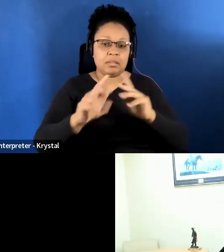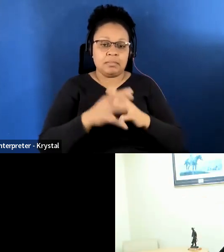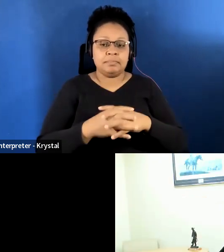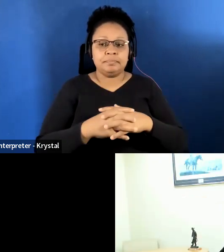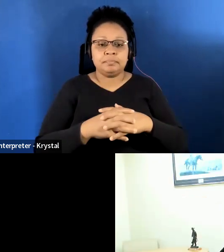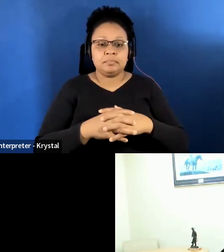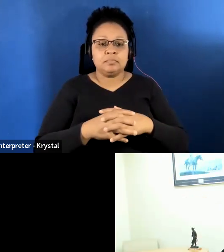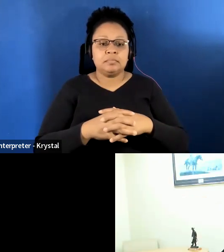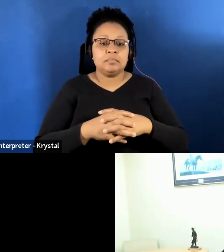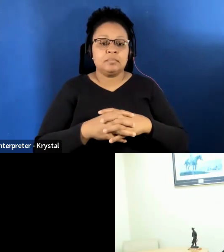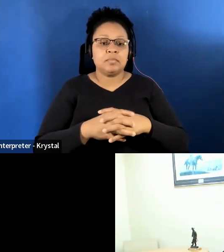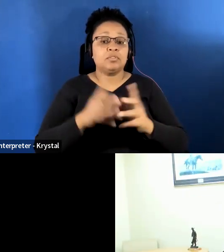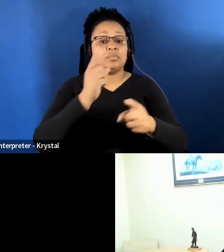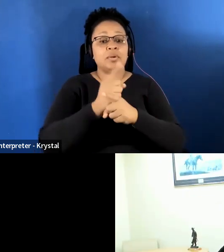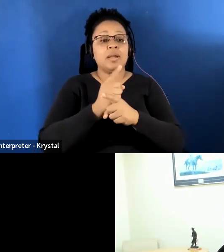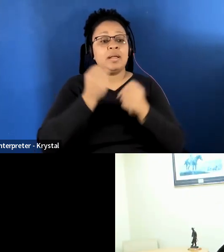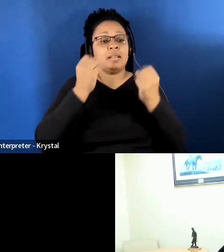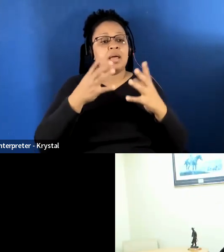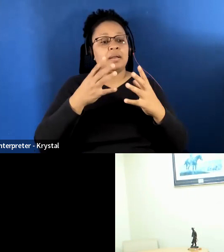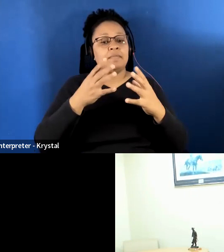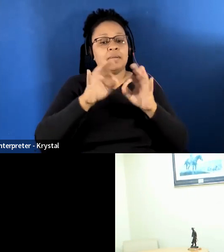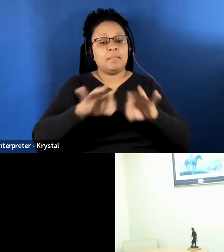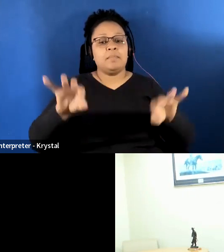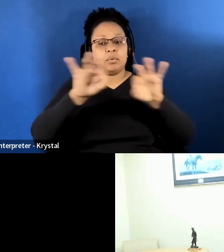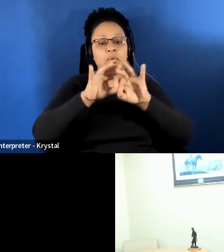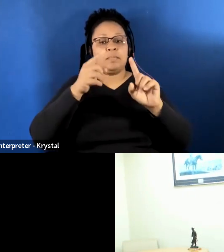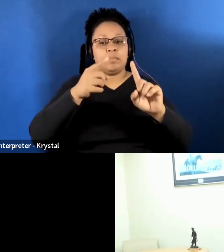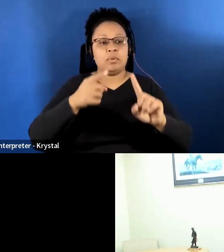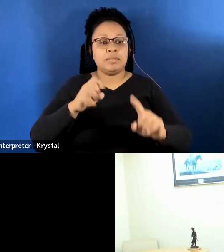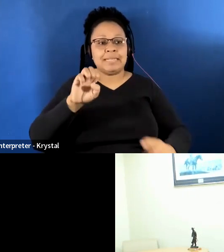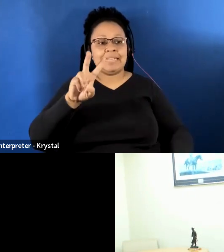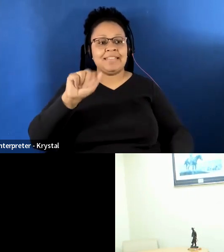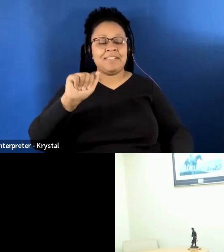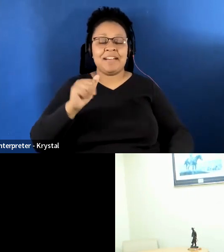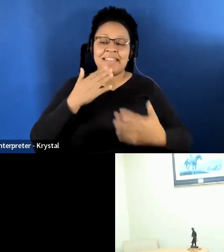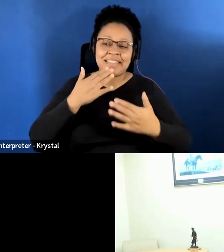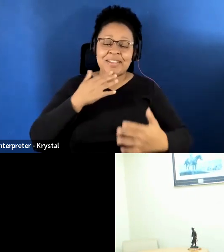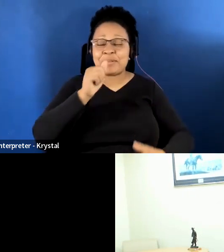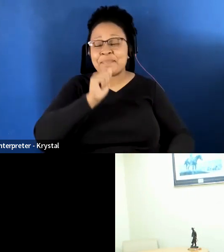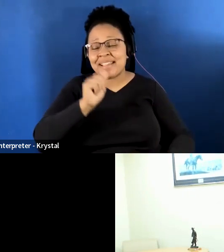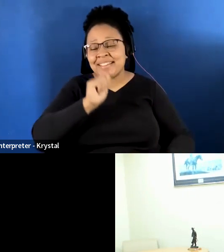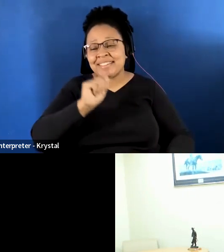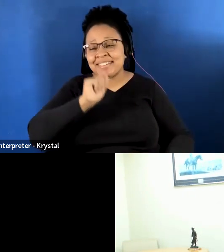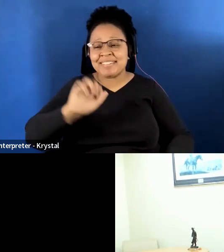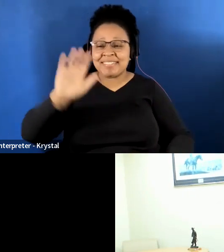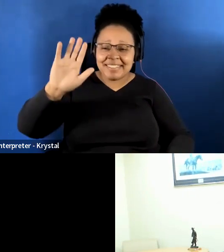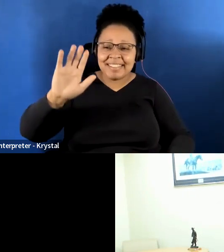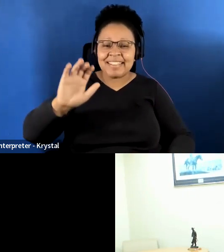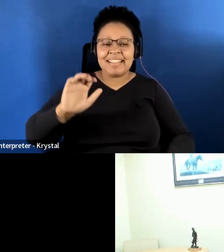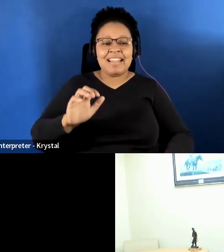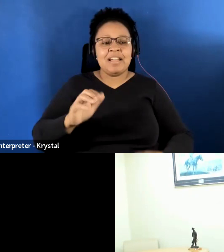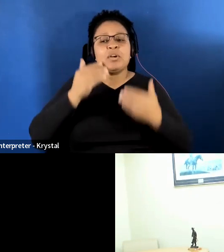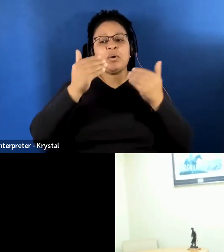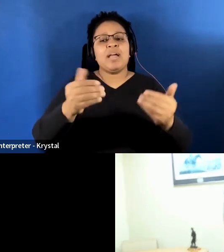Yeah, so many important points there. And Eva, you've been so patient with your hand up.